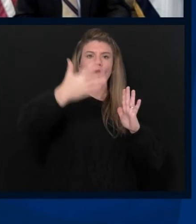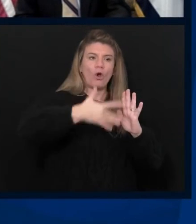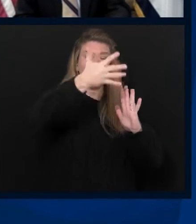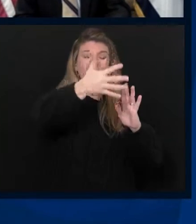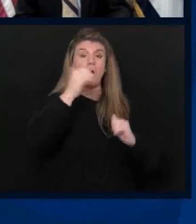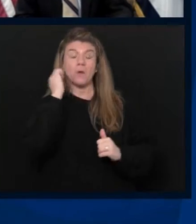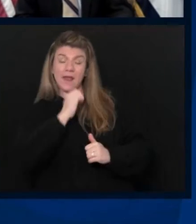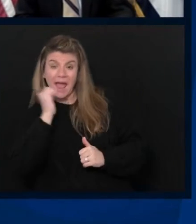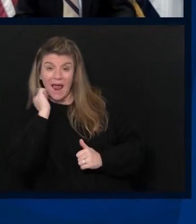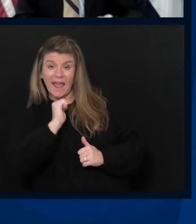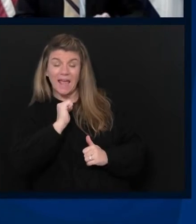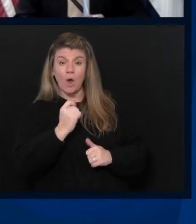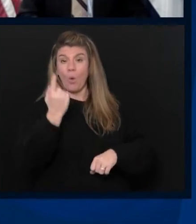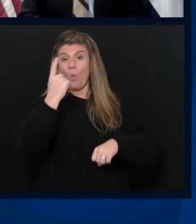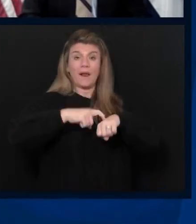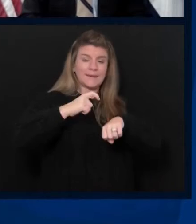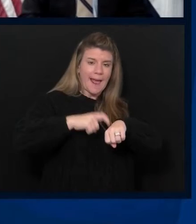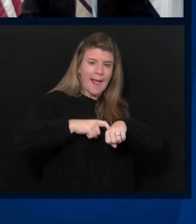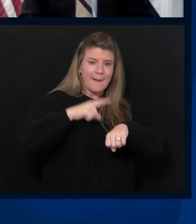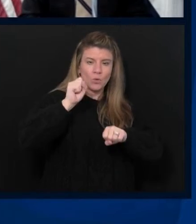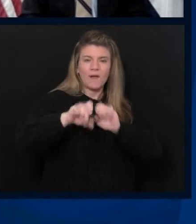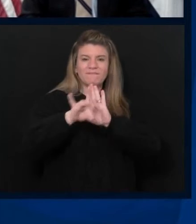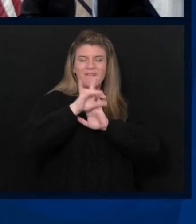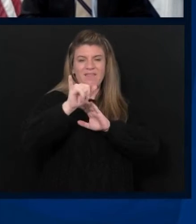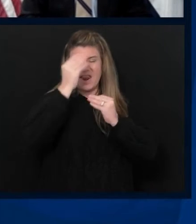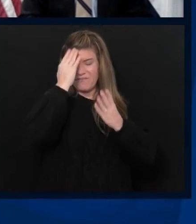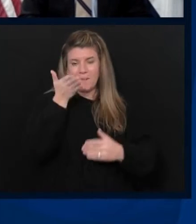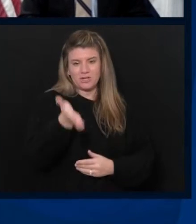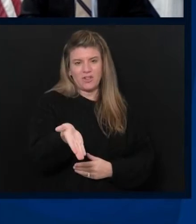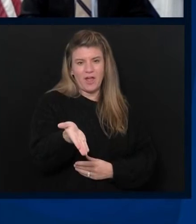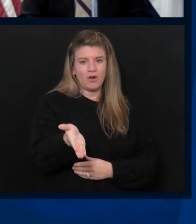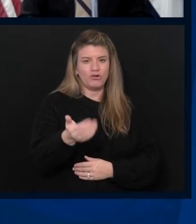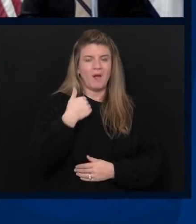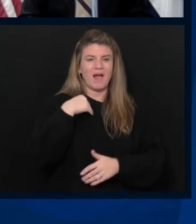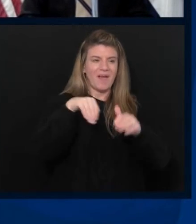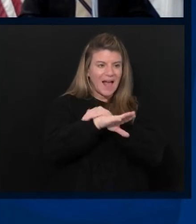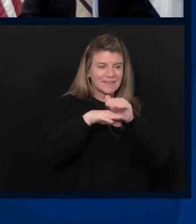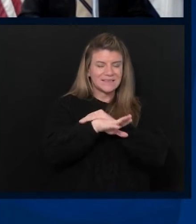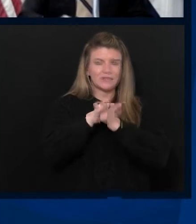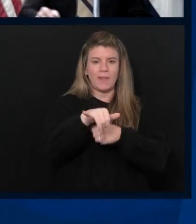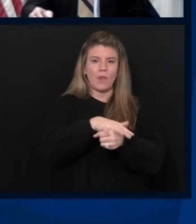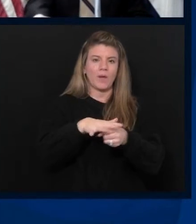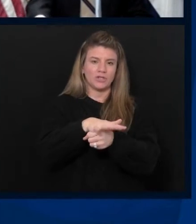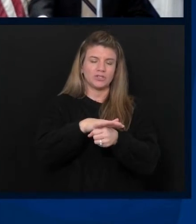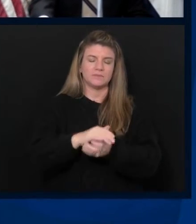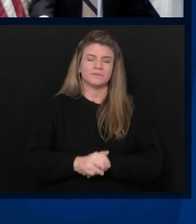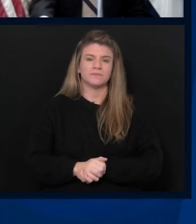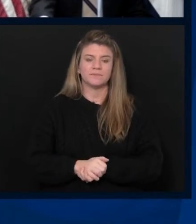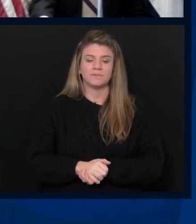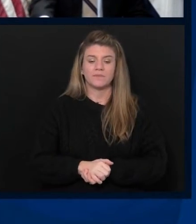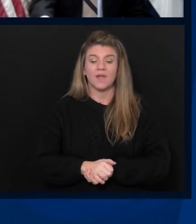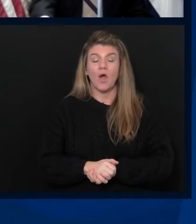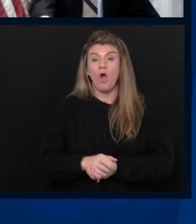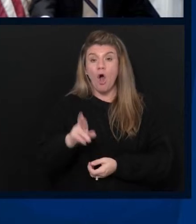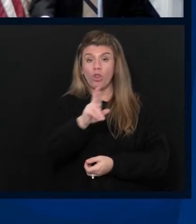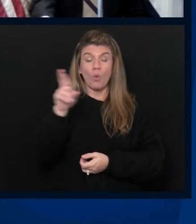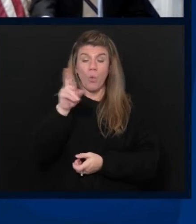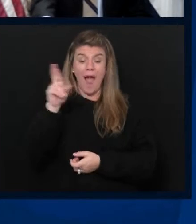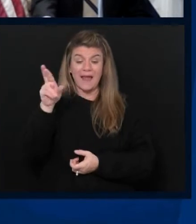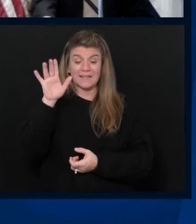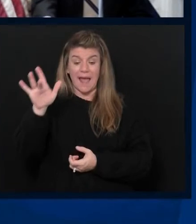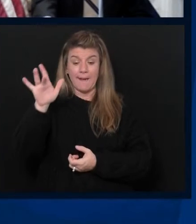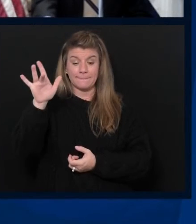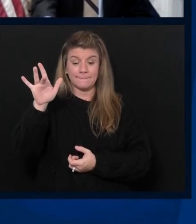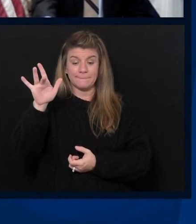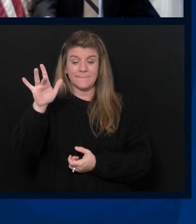events to help you get access to locations of this testing. The tab on the right, the